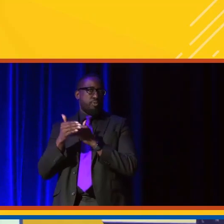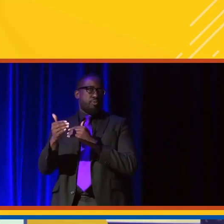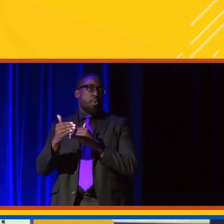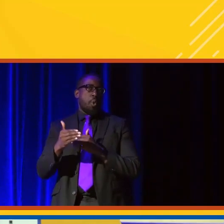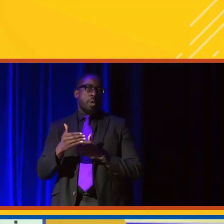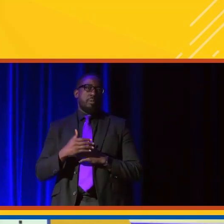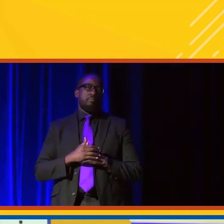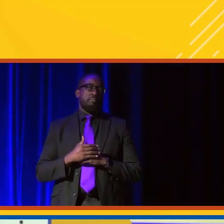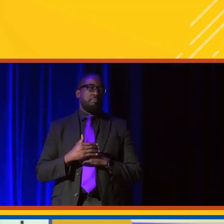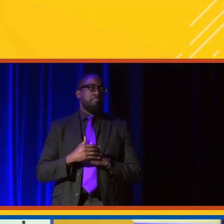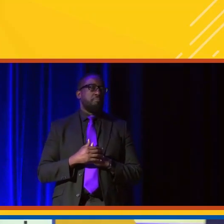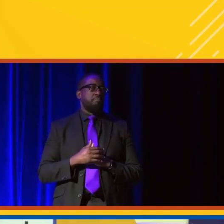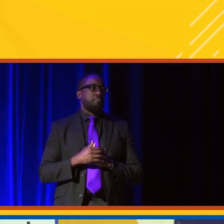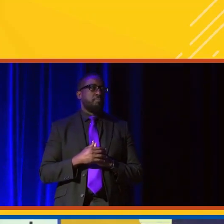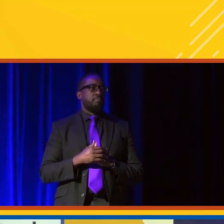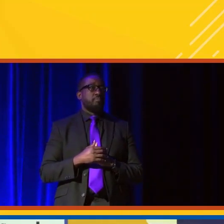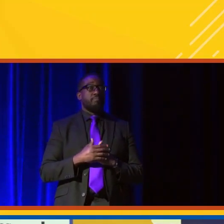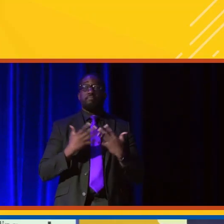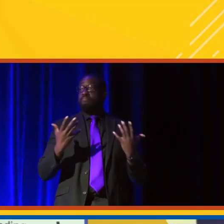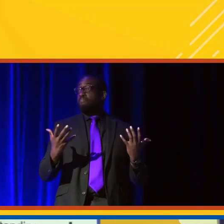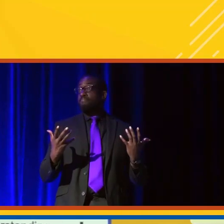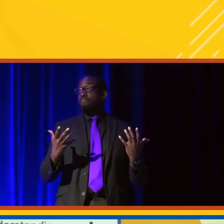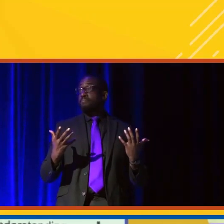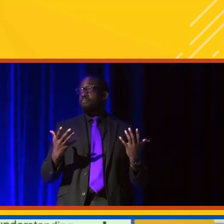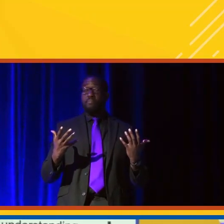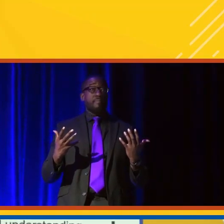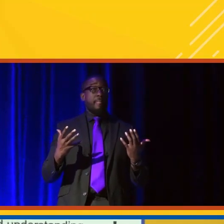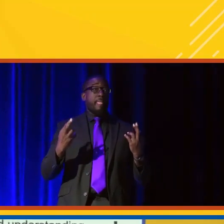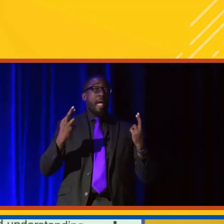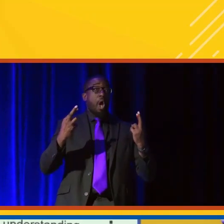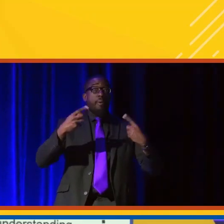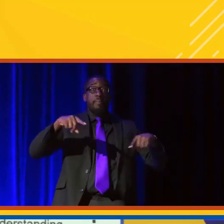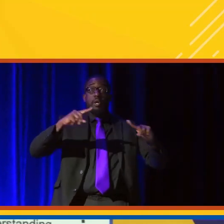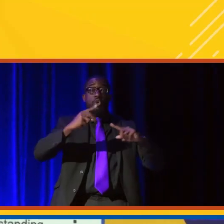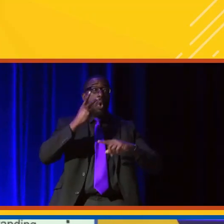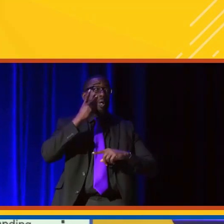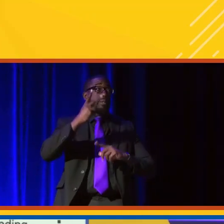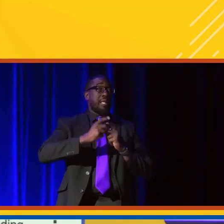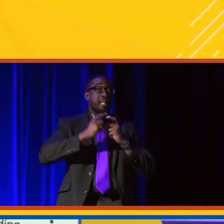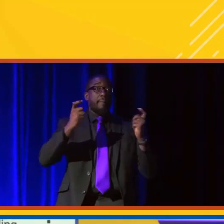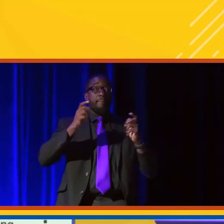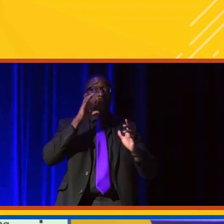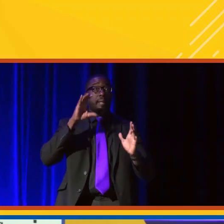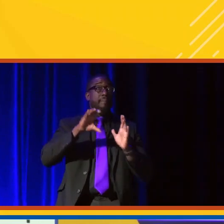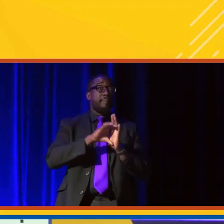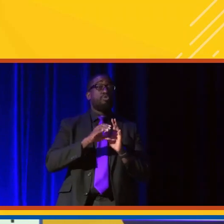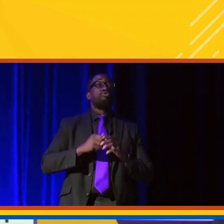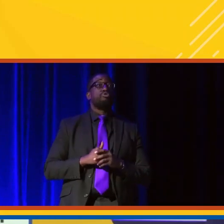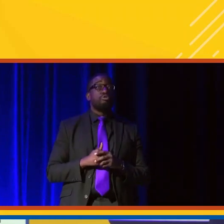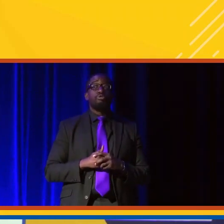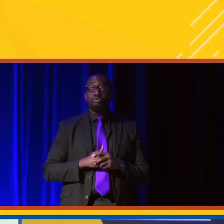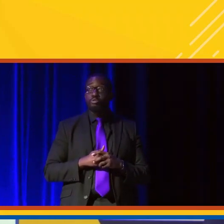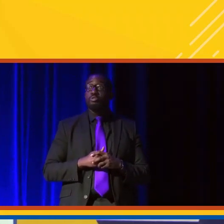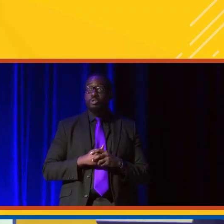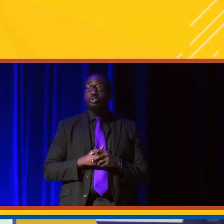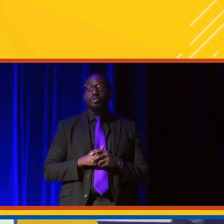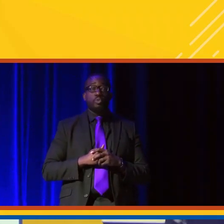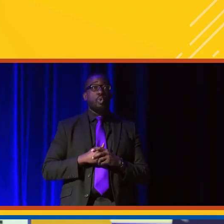With that, I hope that you've managed to see, the big picture is we want to advance quantum mechanical predictions in soft materials